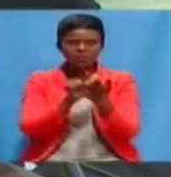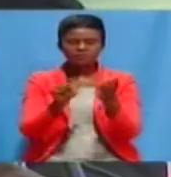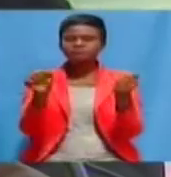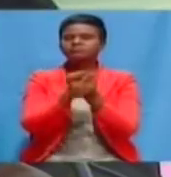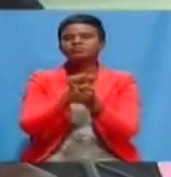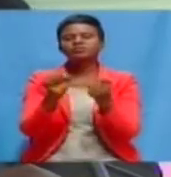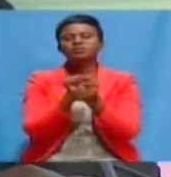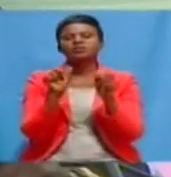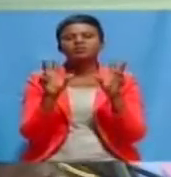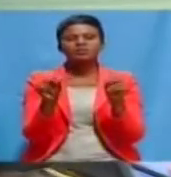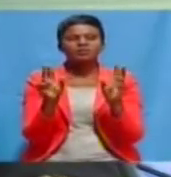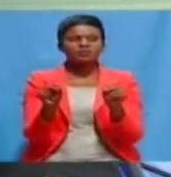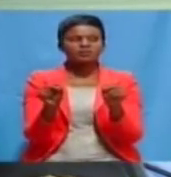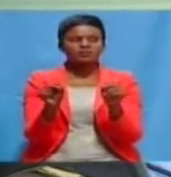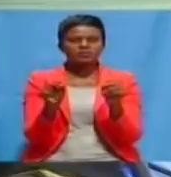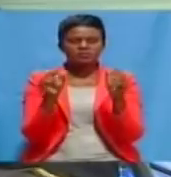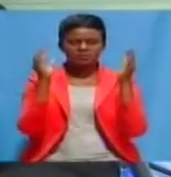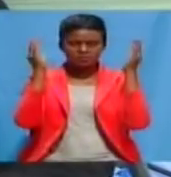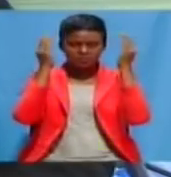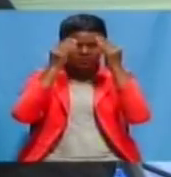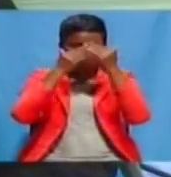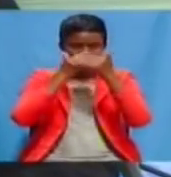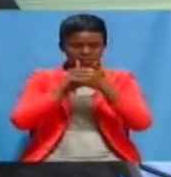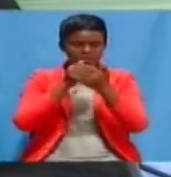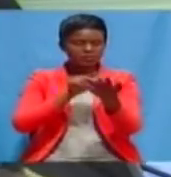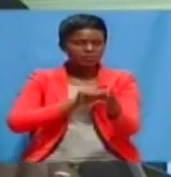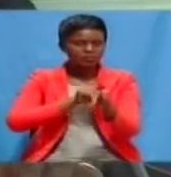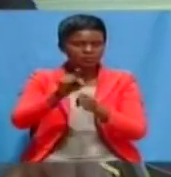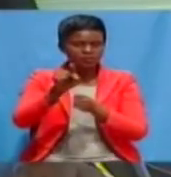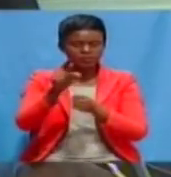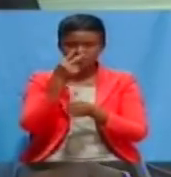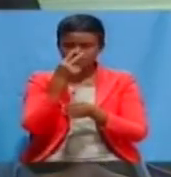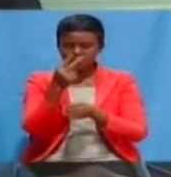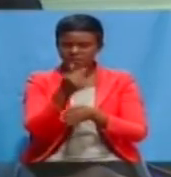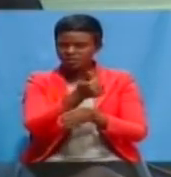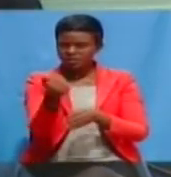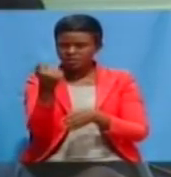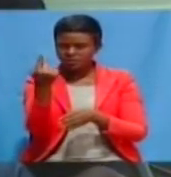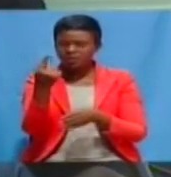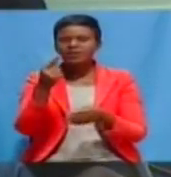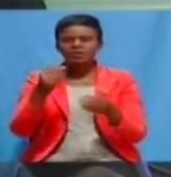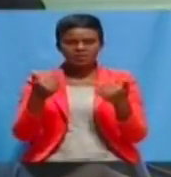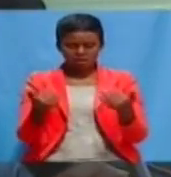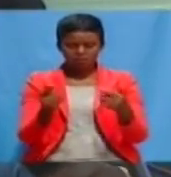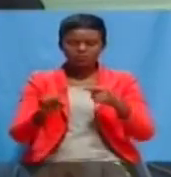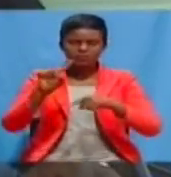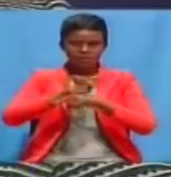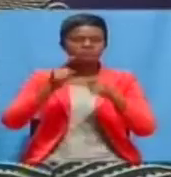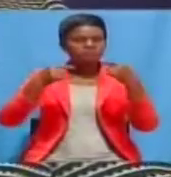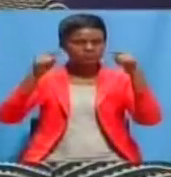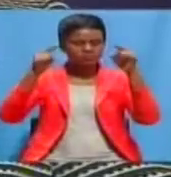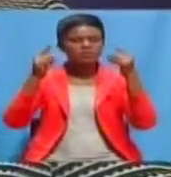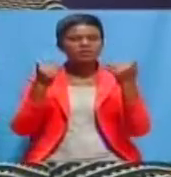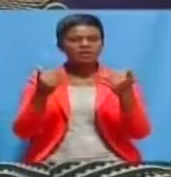tarnished. It will be a sad day for the profession to see any one of you whose success we are celebrating today